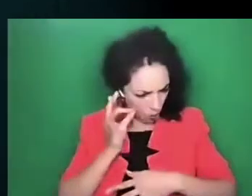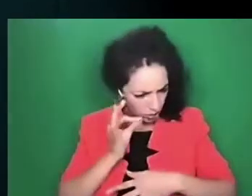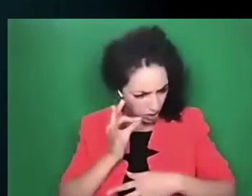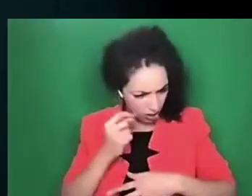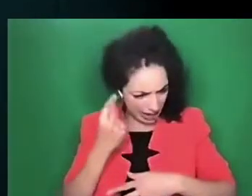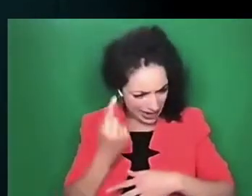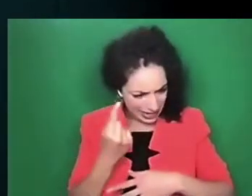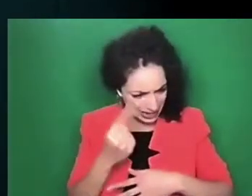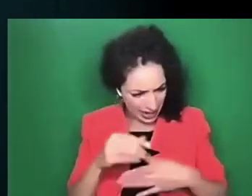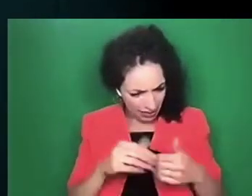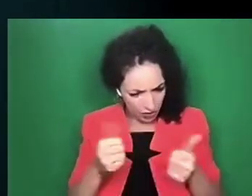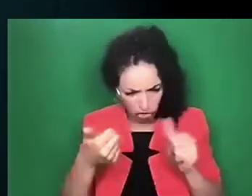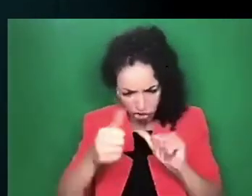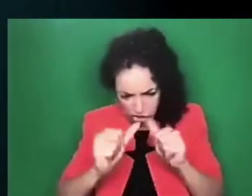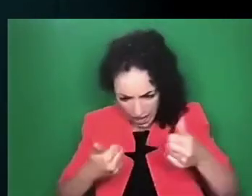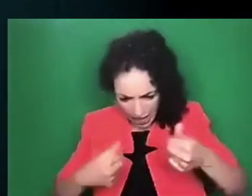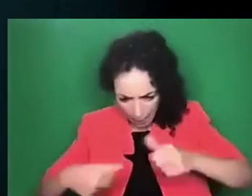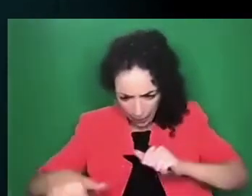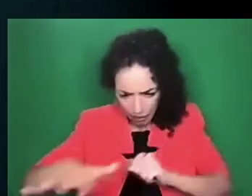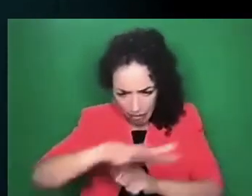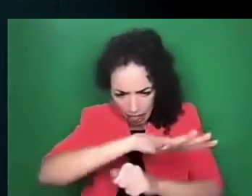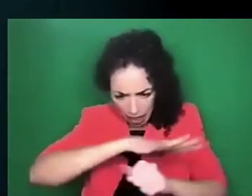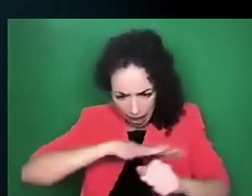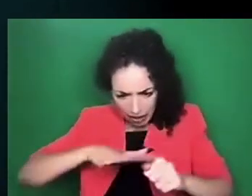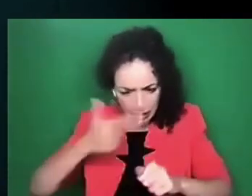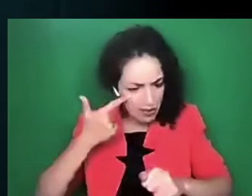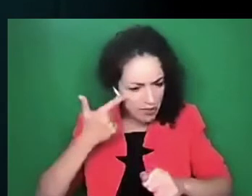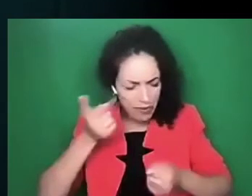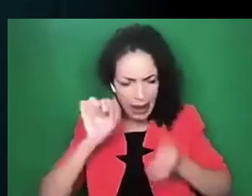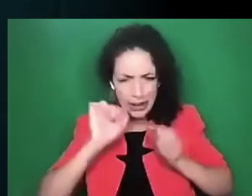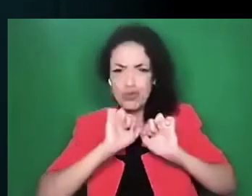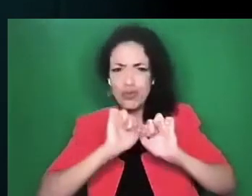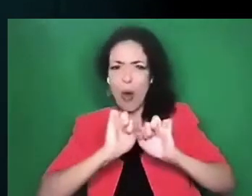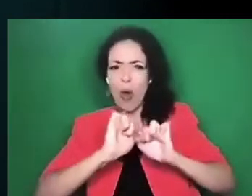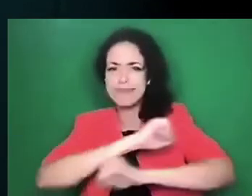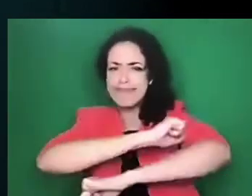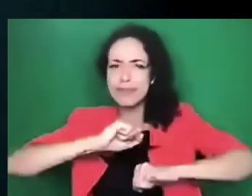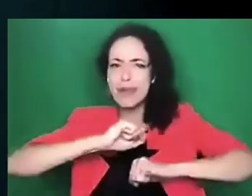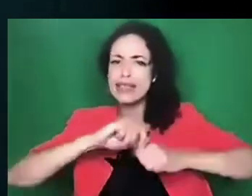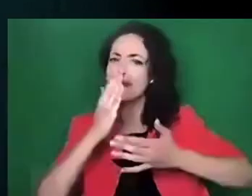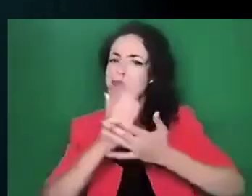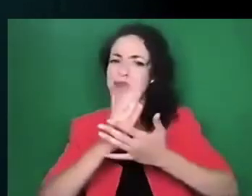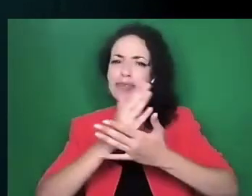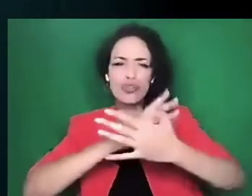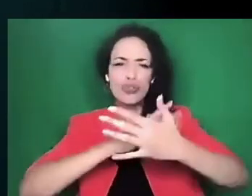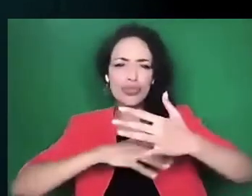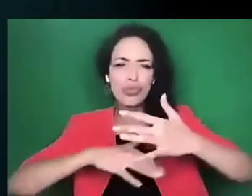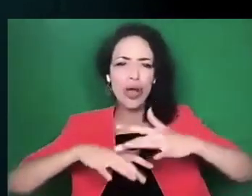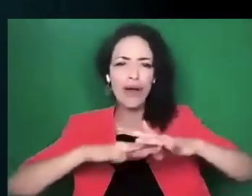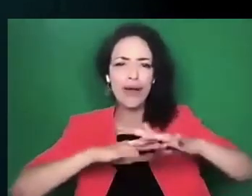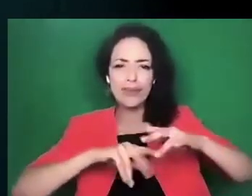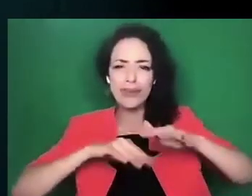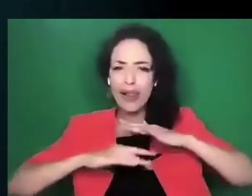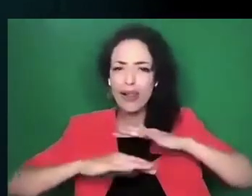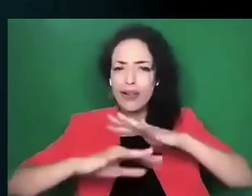well as finding its own cleft in a subtle way. So in these works, a sense of an unexpected